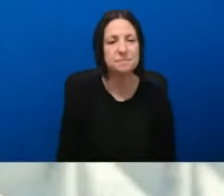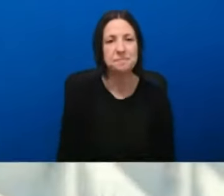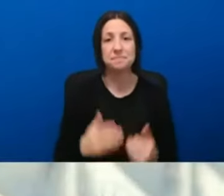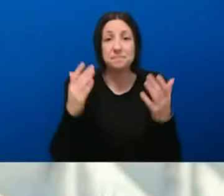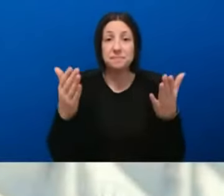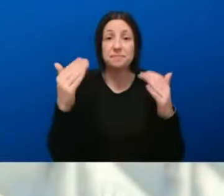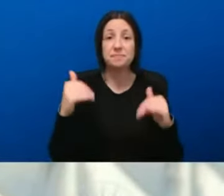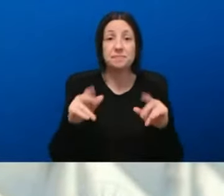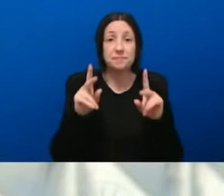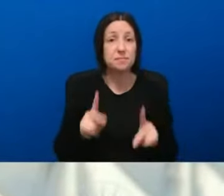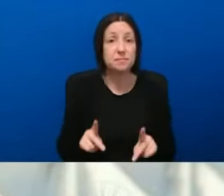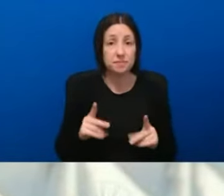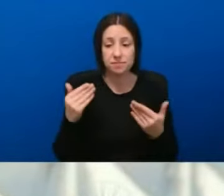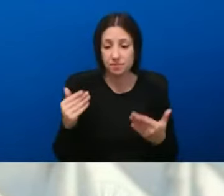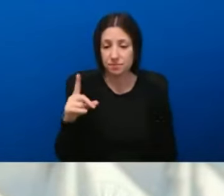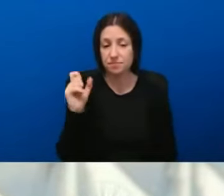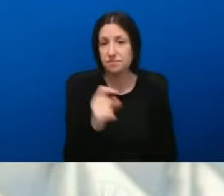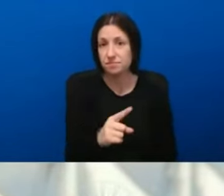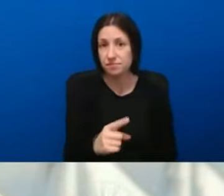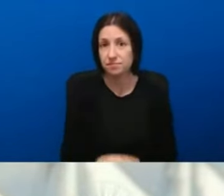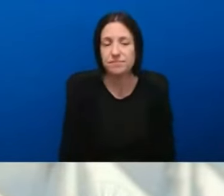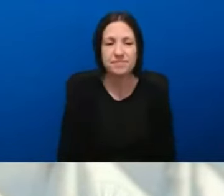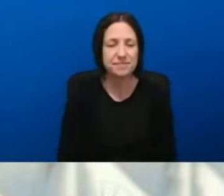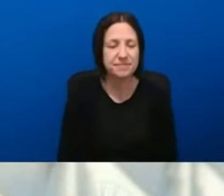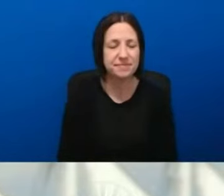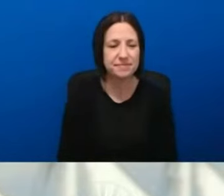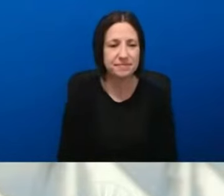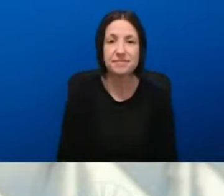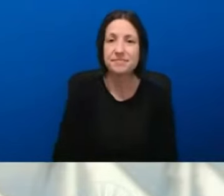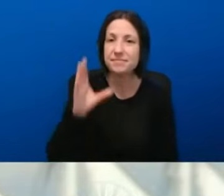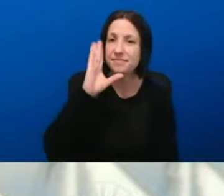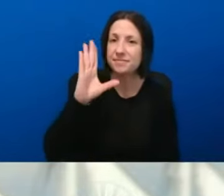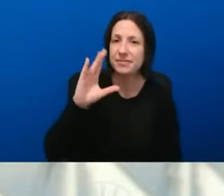Our next question is from Andrew McLeod, the Day. Go ahead, Andrew.